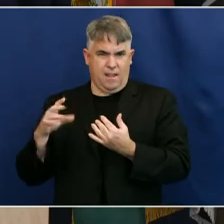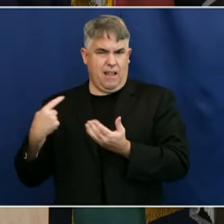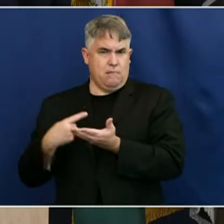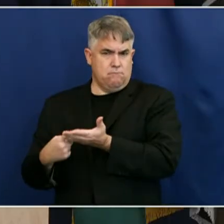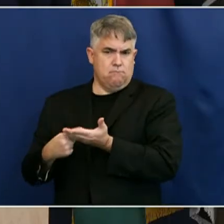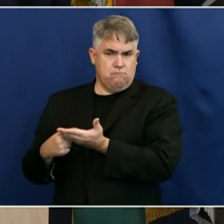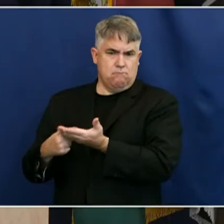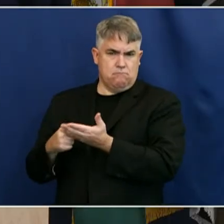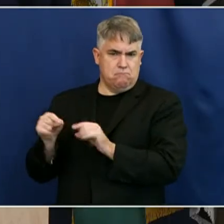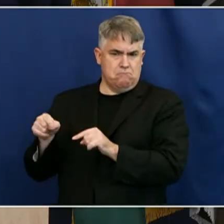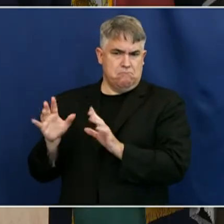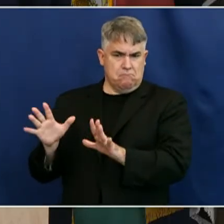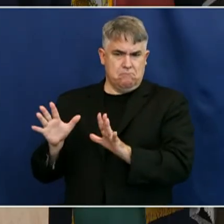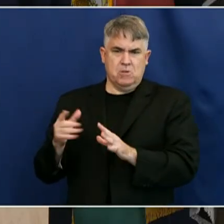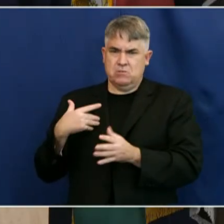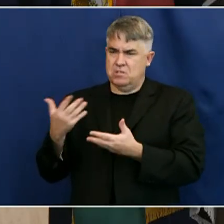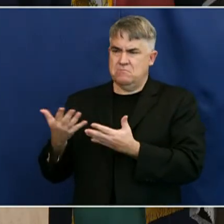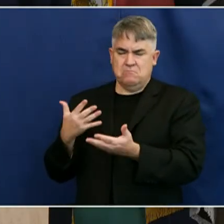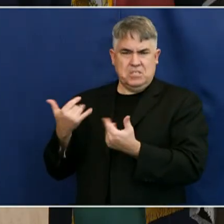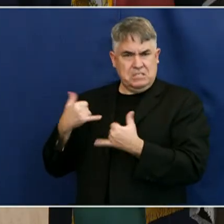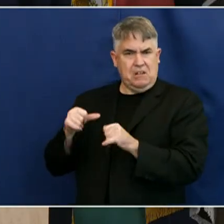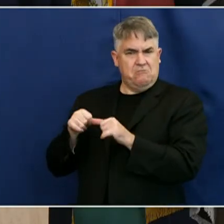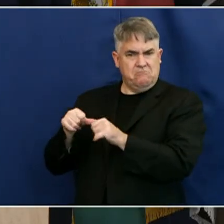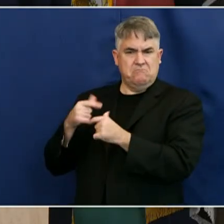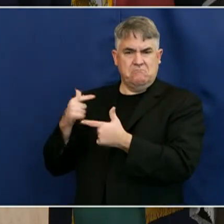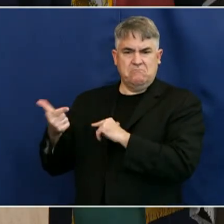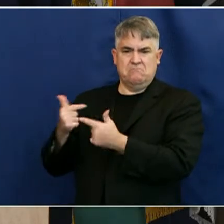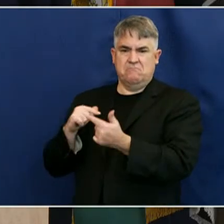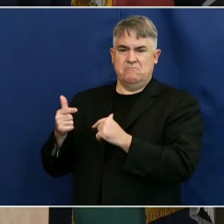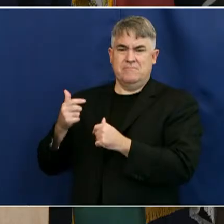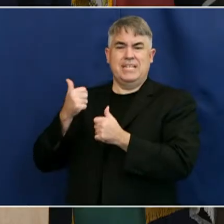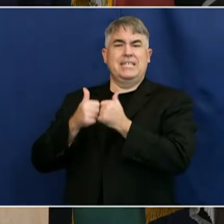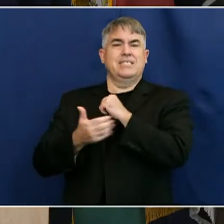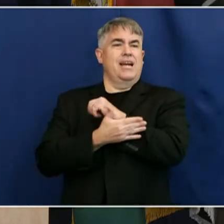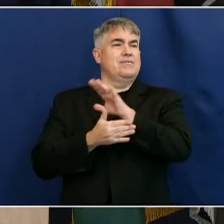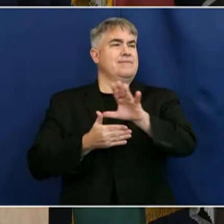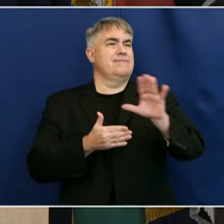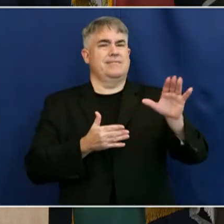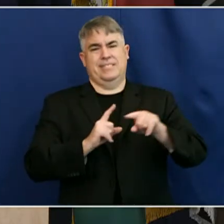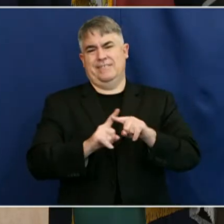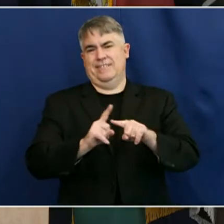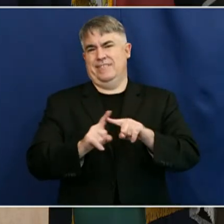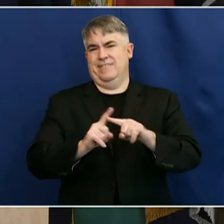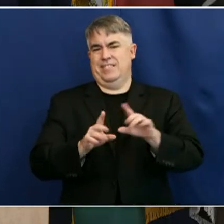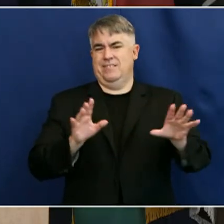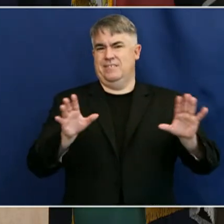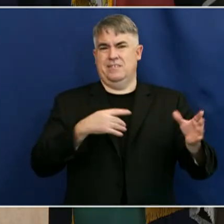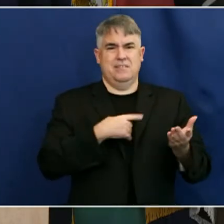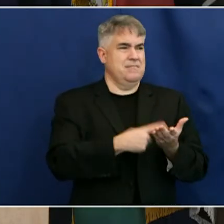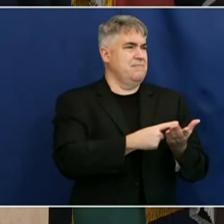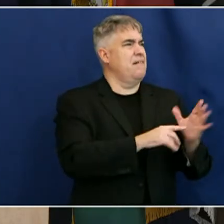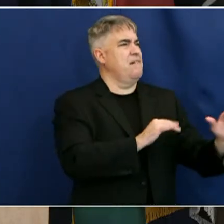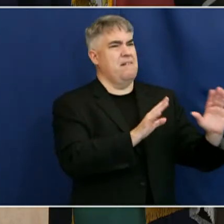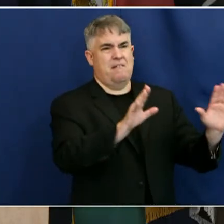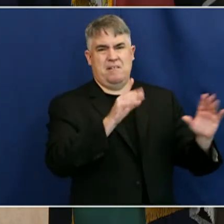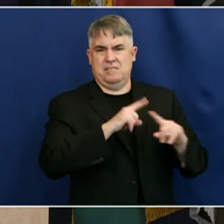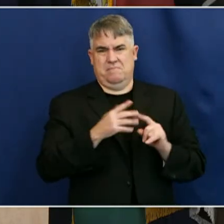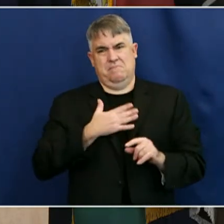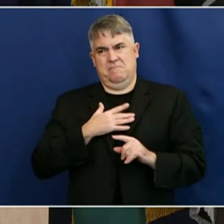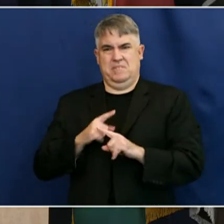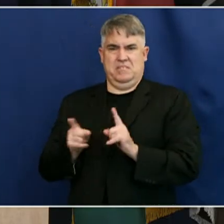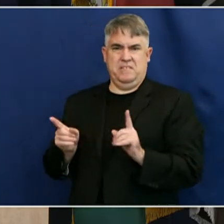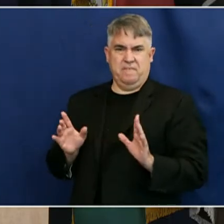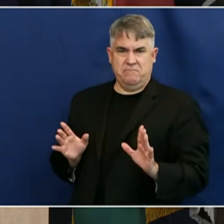you know, every other county is going through similar evolutions and similar discussions. You know, we want to ensure that there's a full